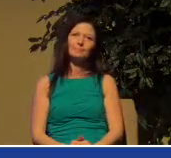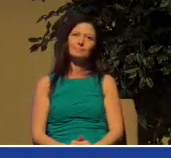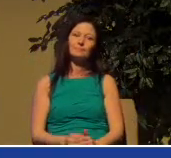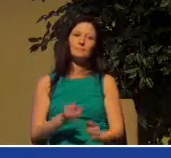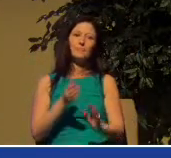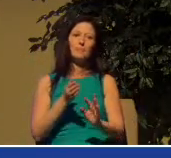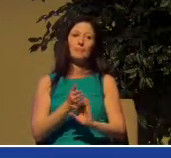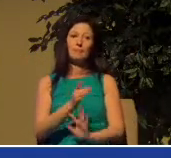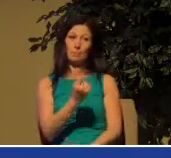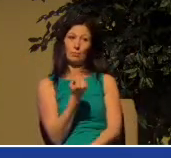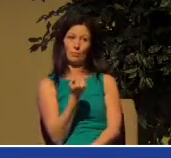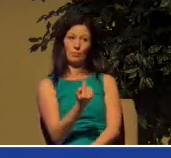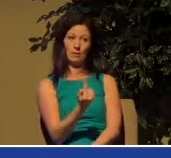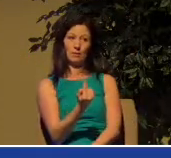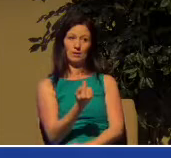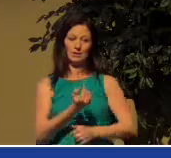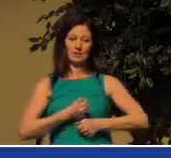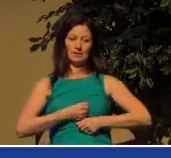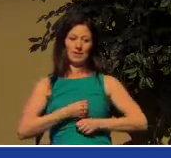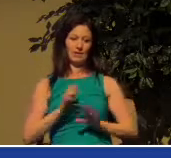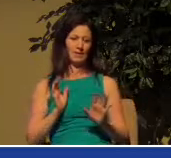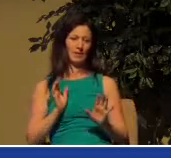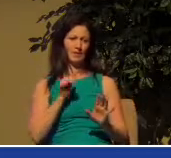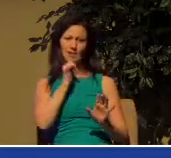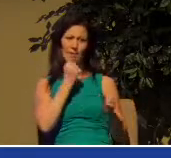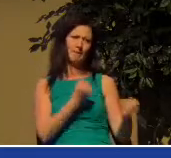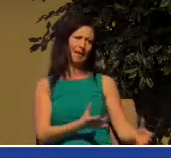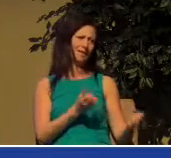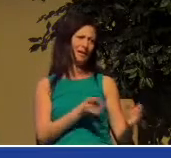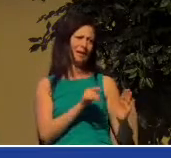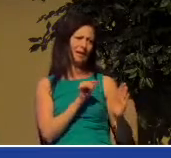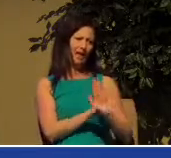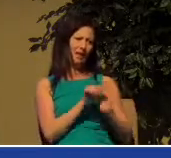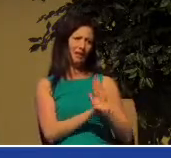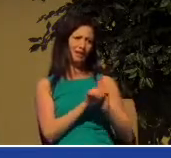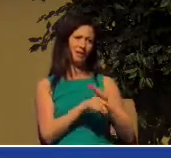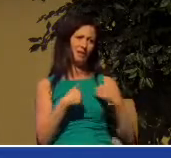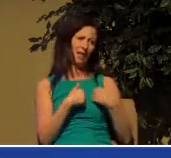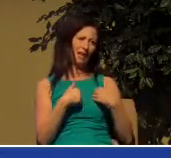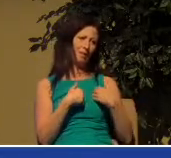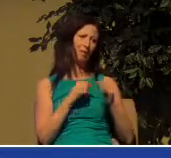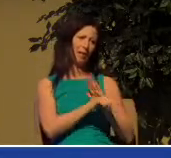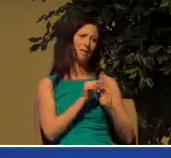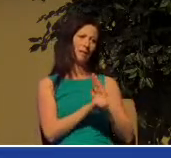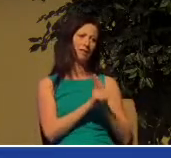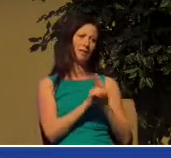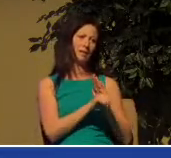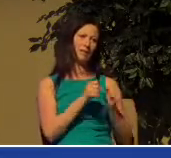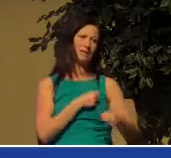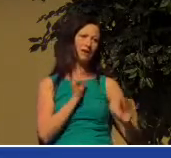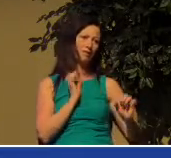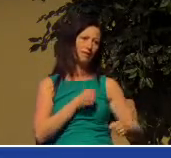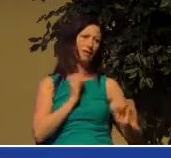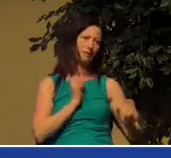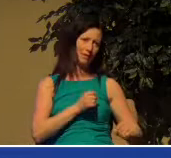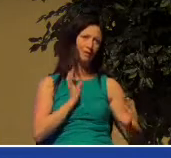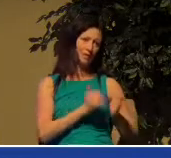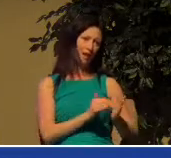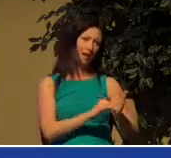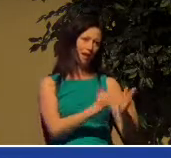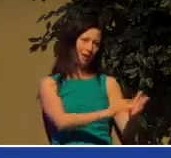one sacrifice, as opposed to all these sacrifices that have to keep on happening, He has made